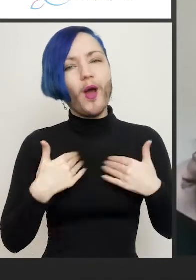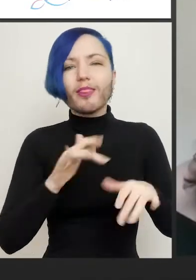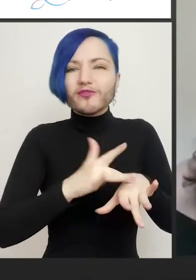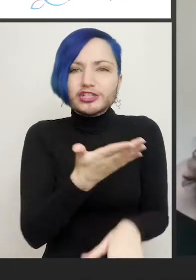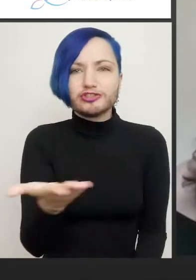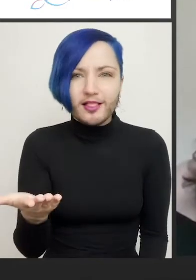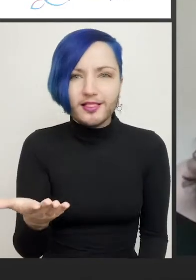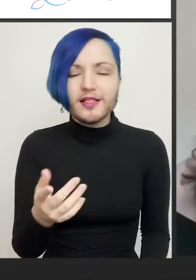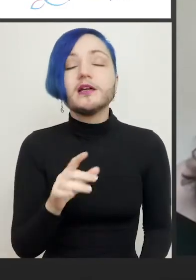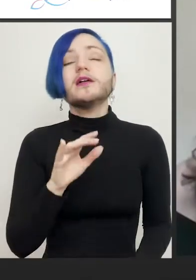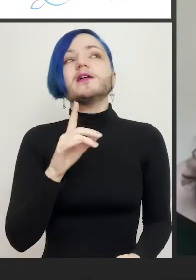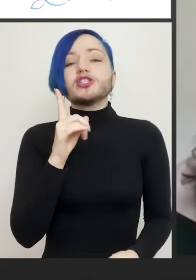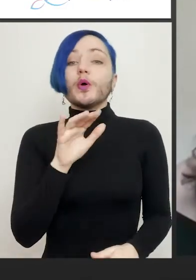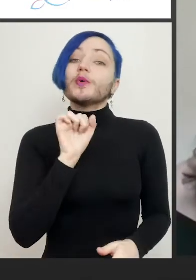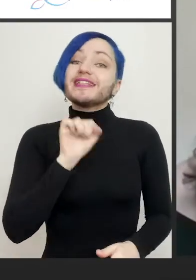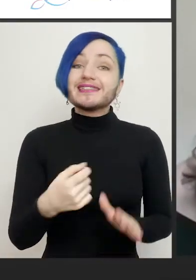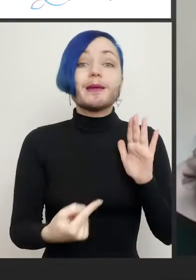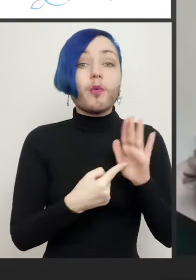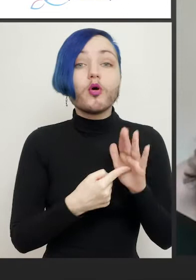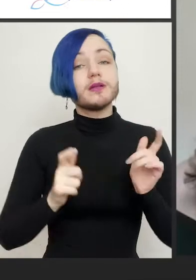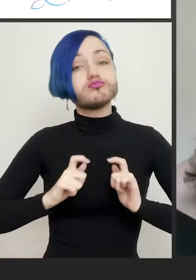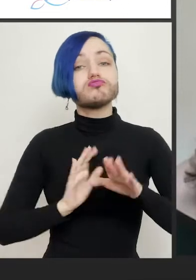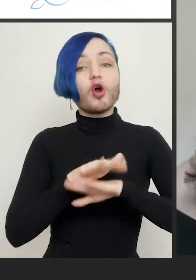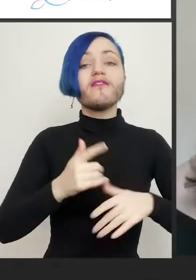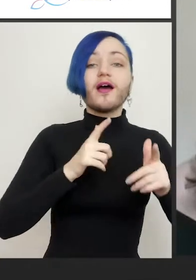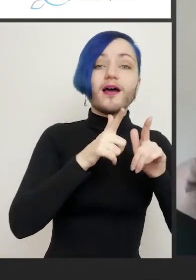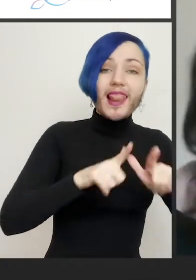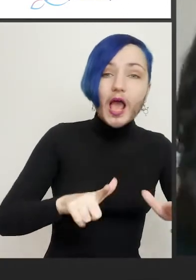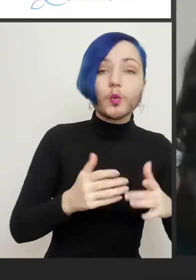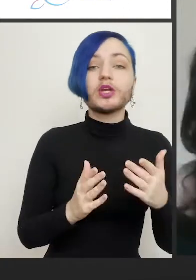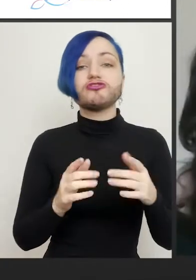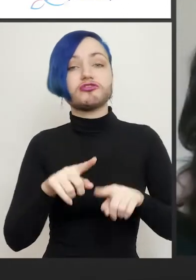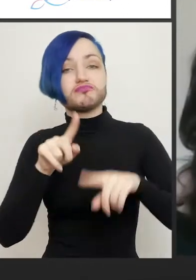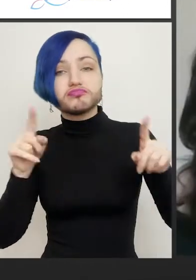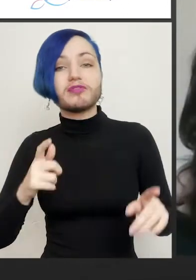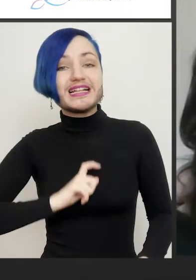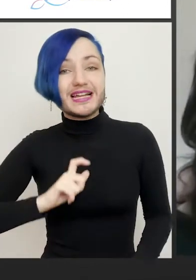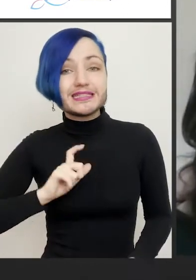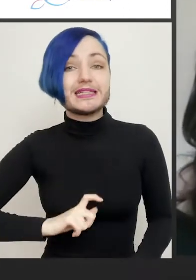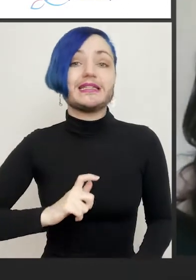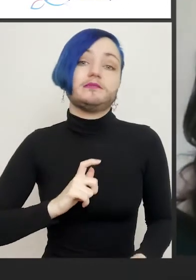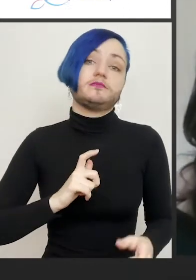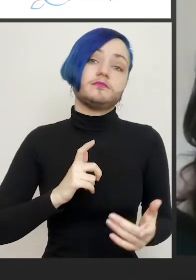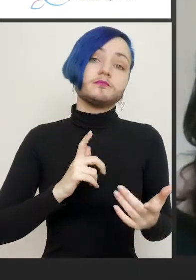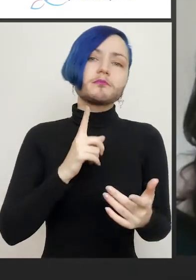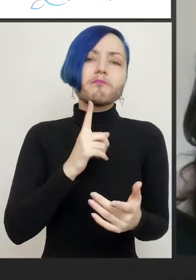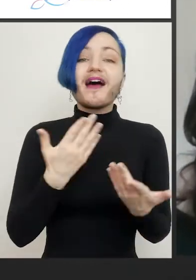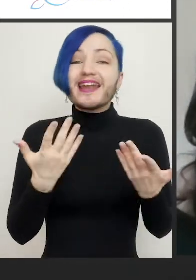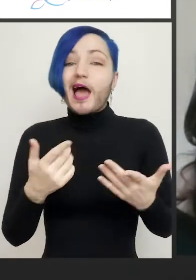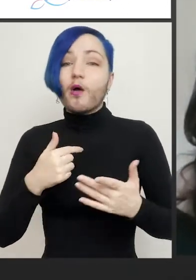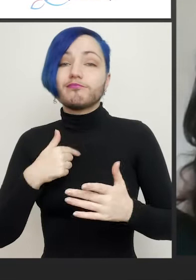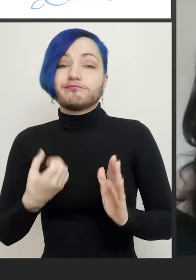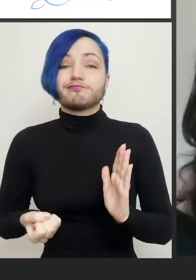think yes, it's important to have comfort around language and identities, but actually I now foreground any teaching that I give